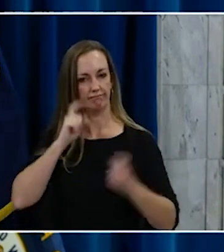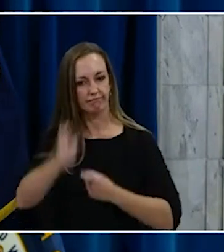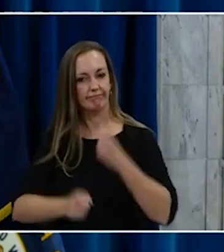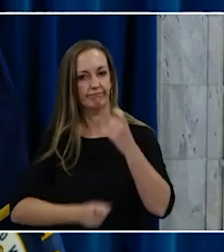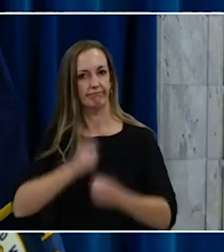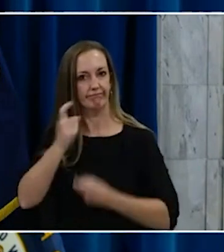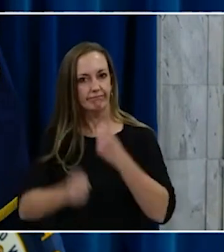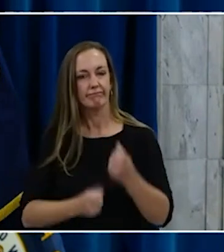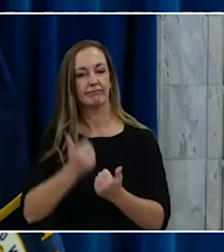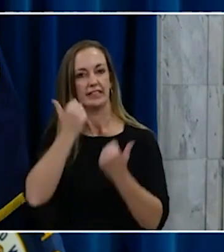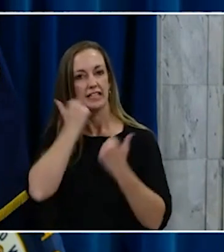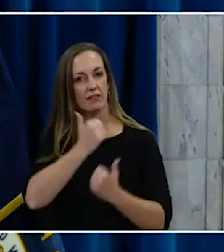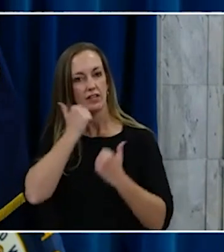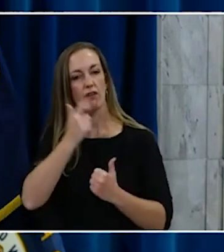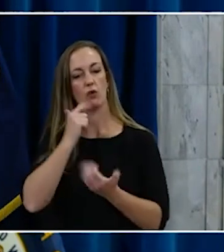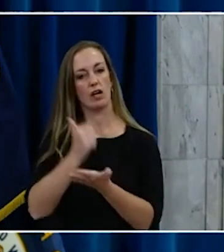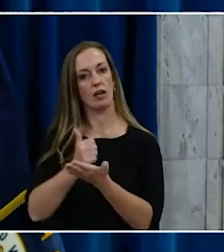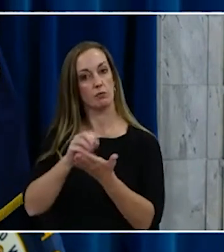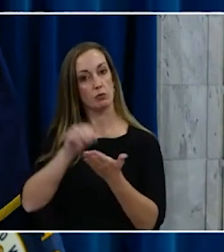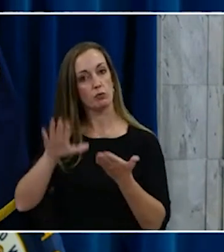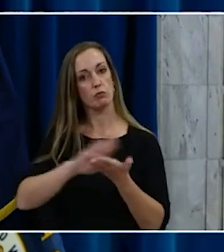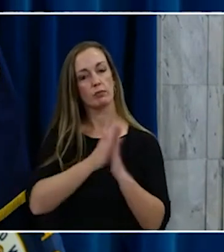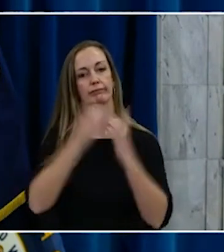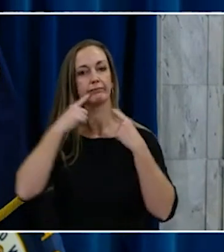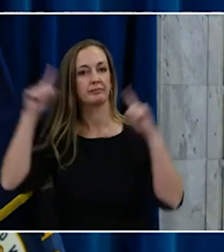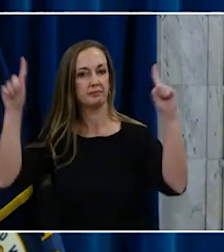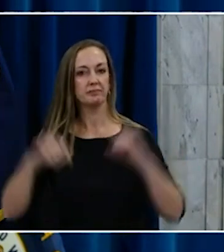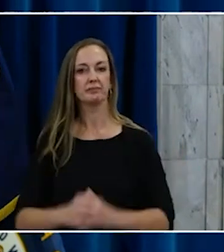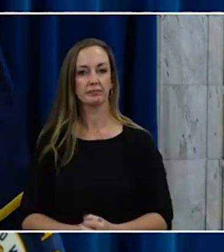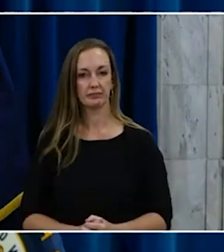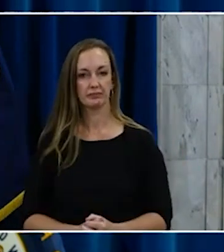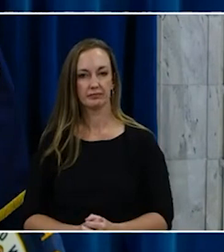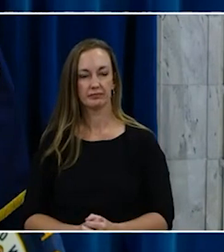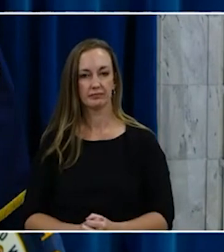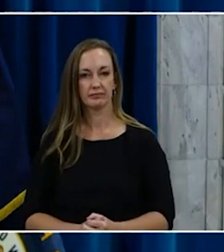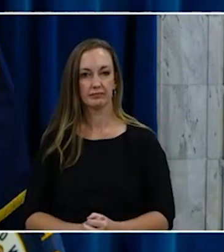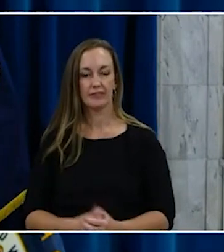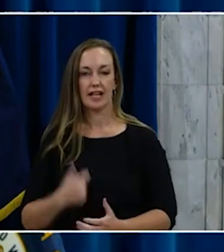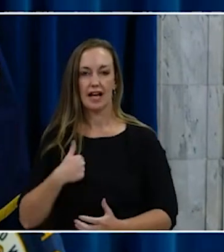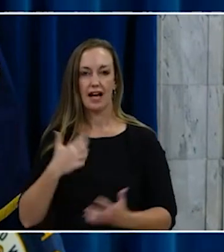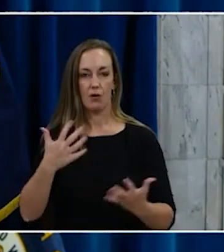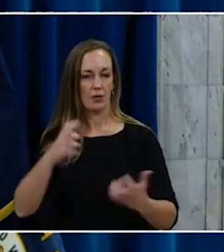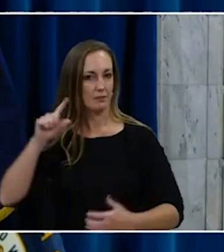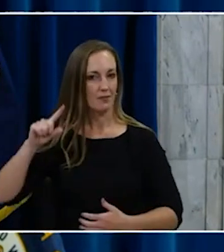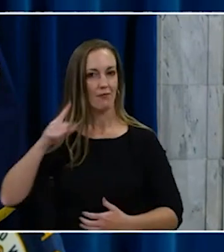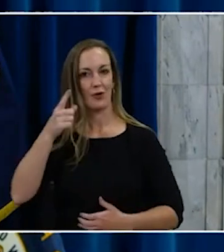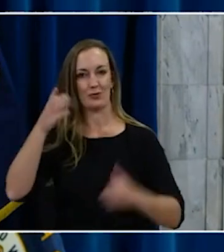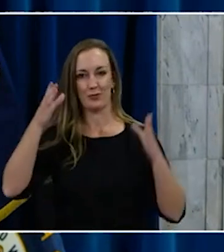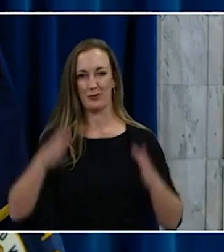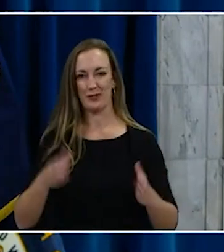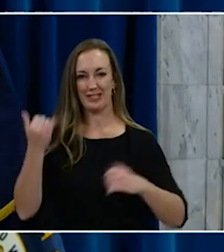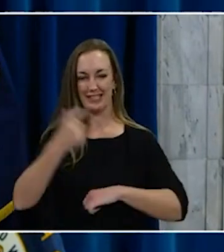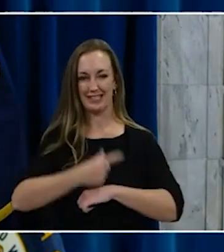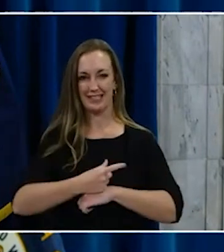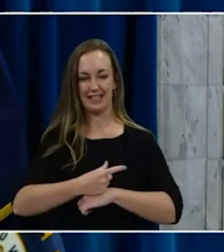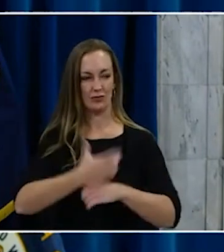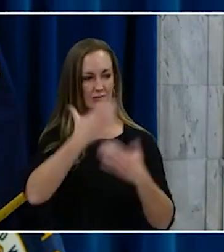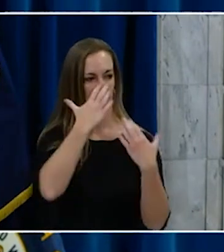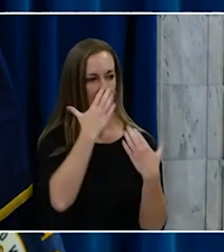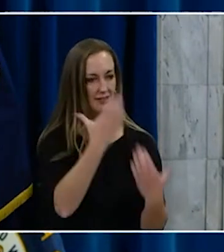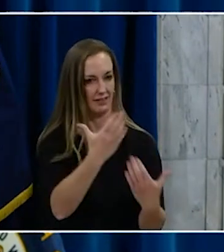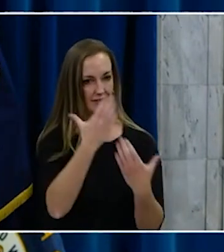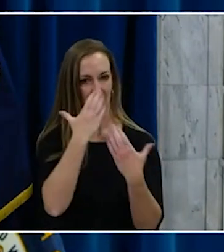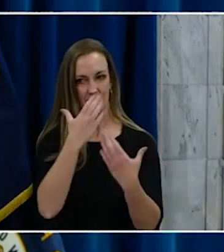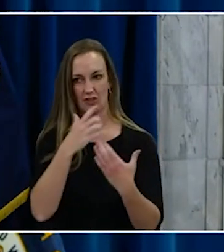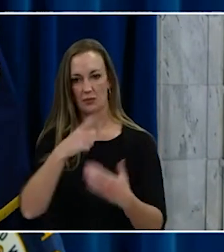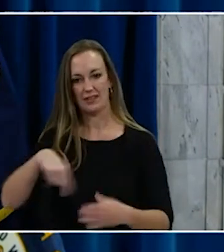day to help our students achieve success. I want to be the first person today to say thank you